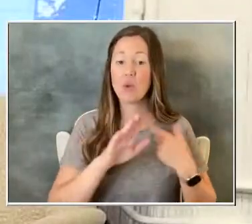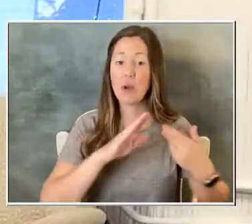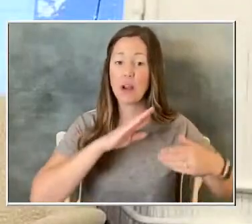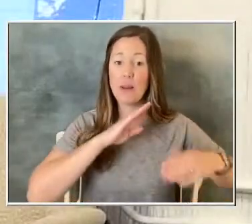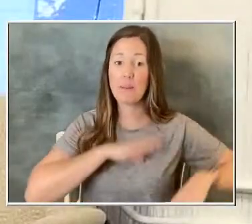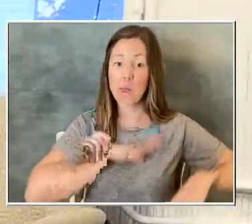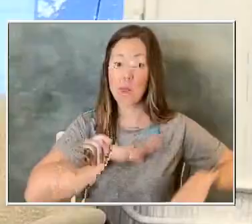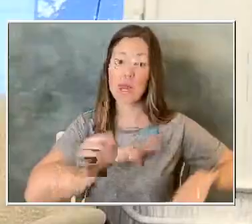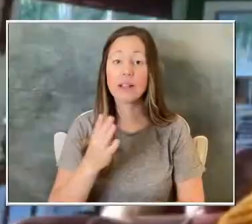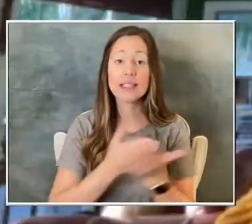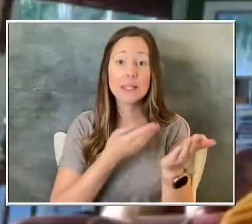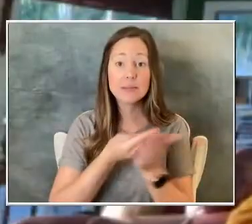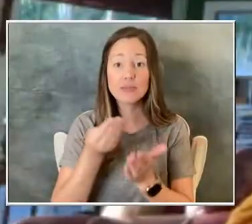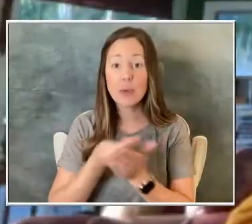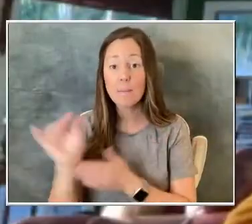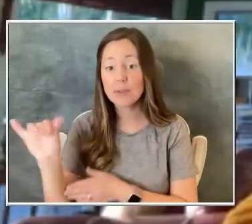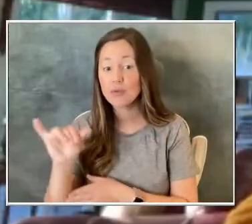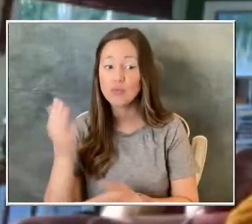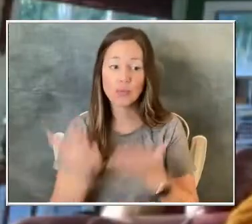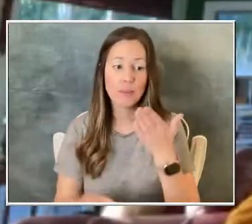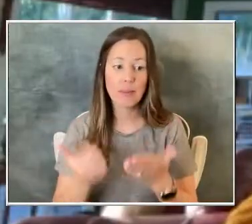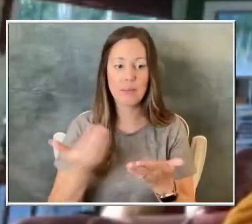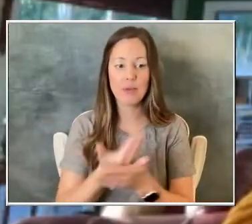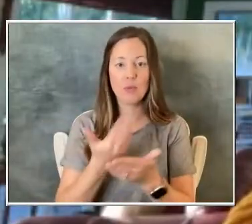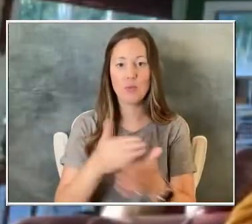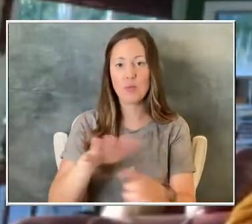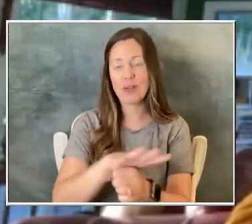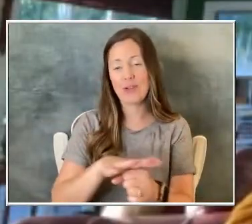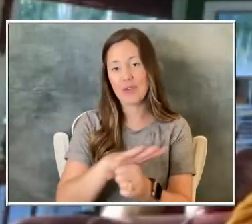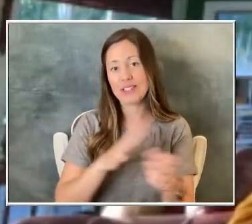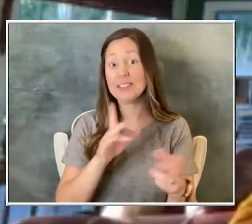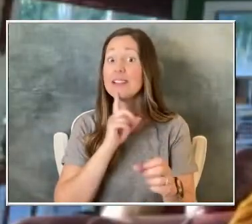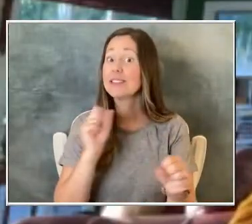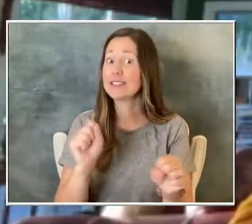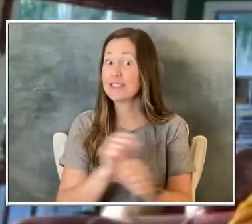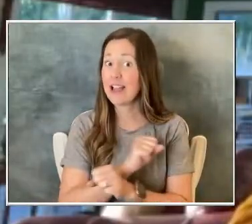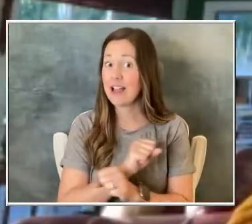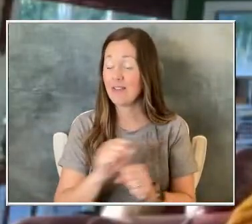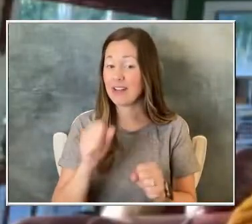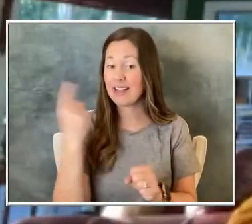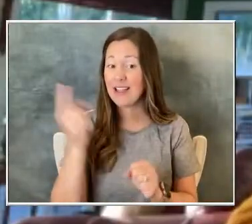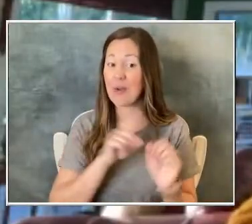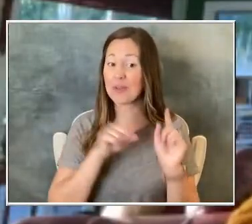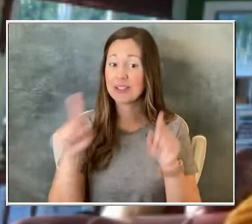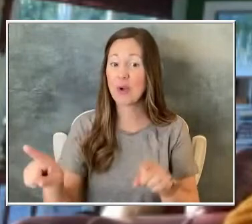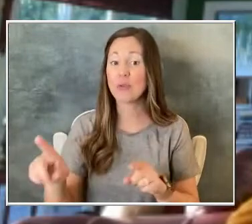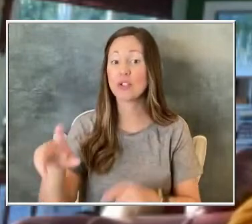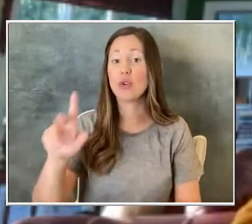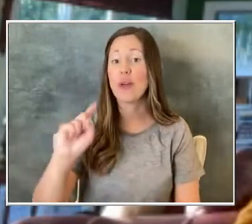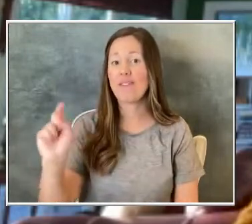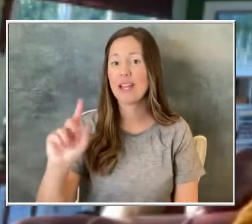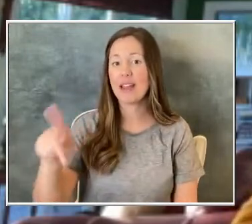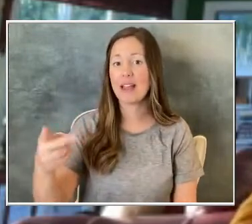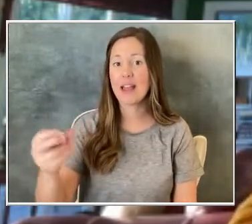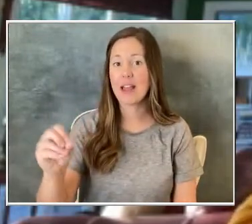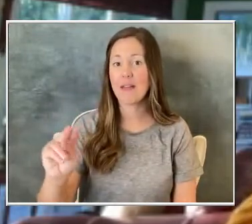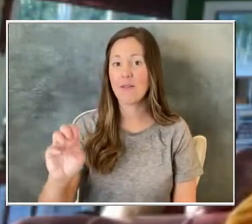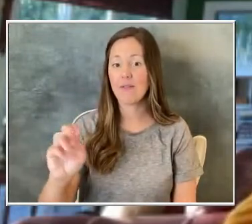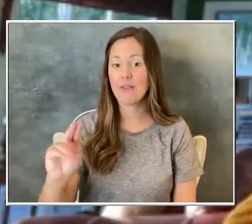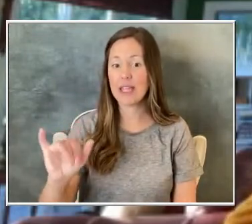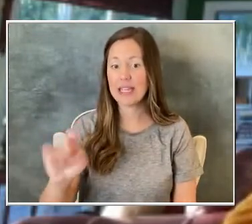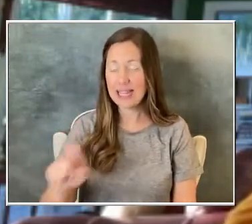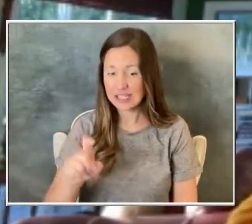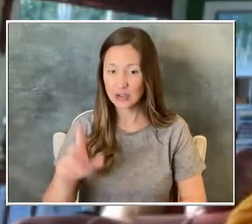two later, we all get a... maybe in some new areas. Definitely, we always go to the Phoenix to celebrate, hopefully,